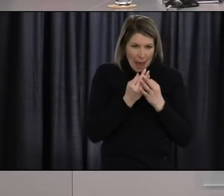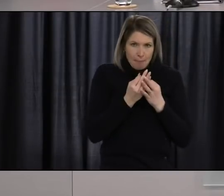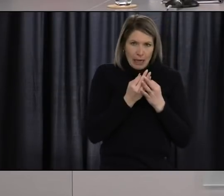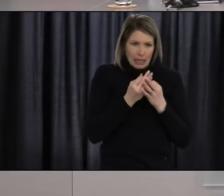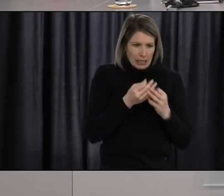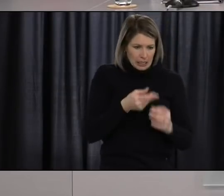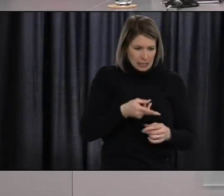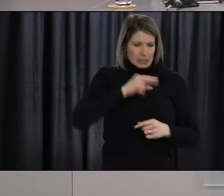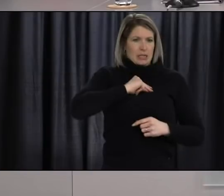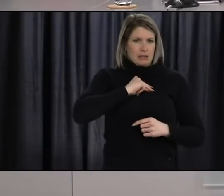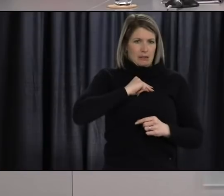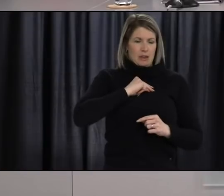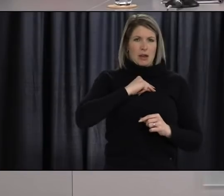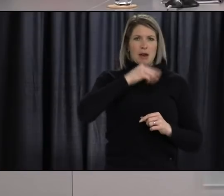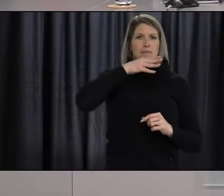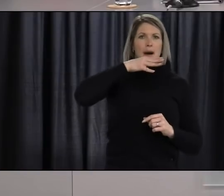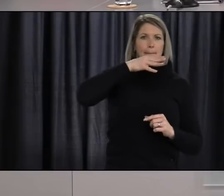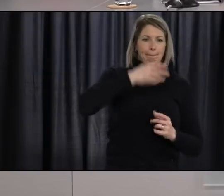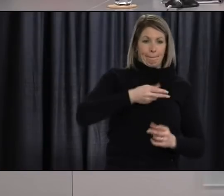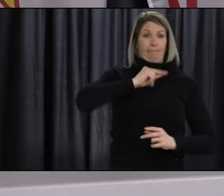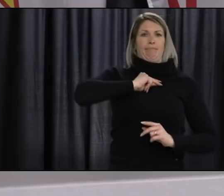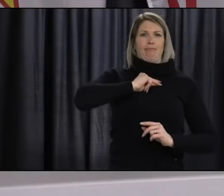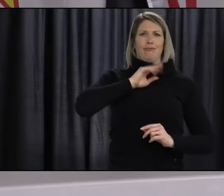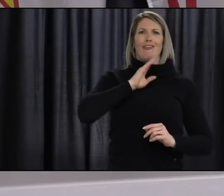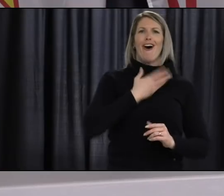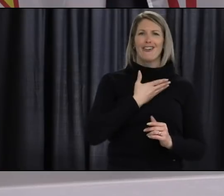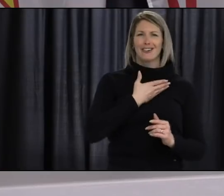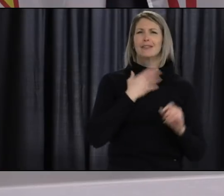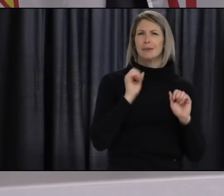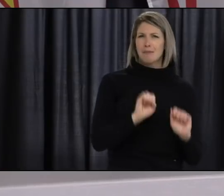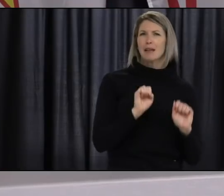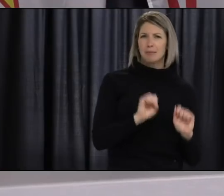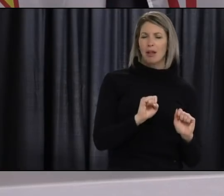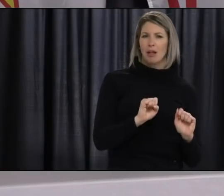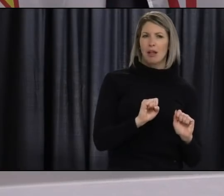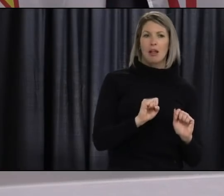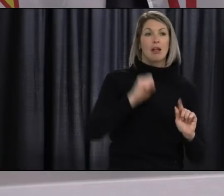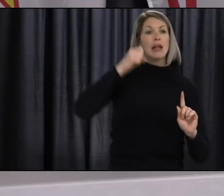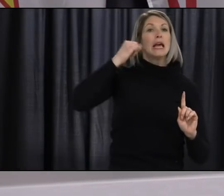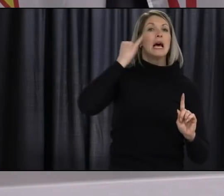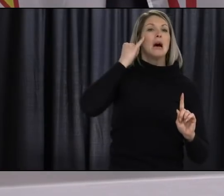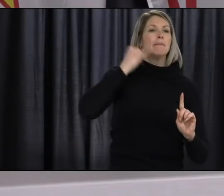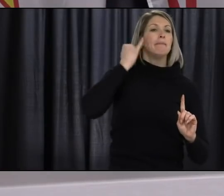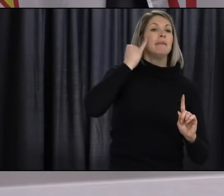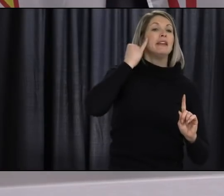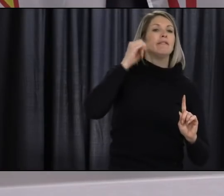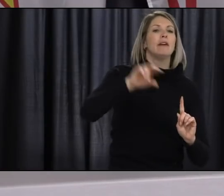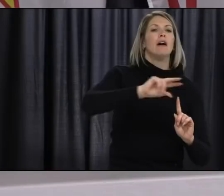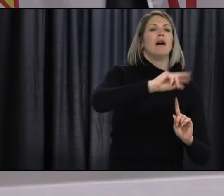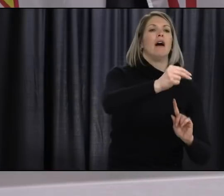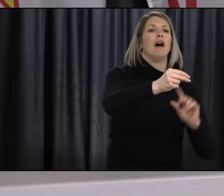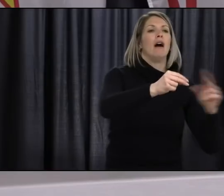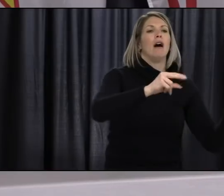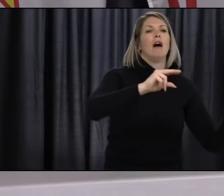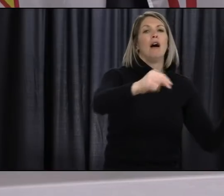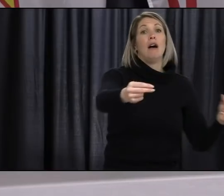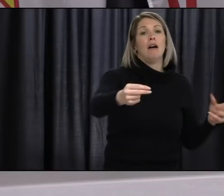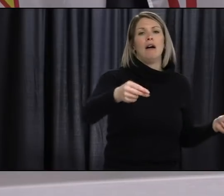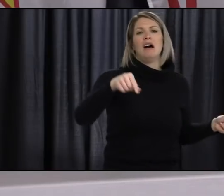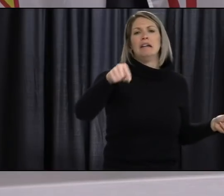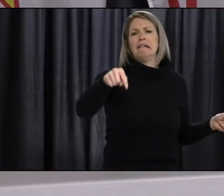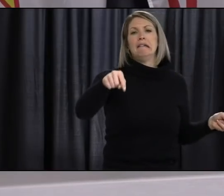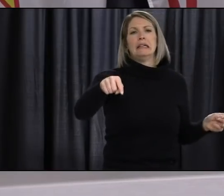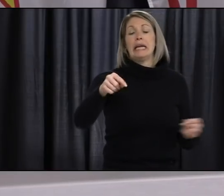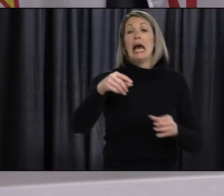If it's within the same household, obviously everyone knows who everyone is. But if we're going outside of that, what will happen is that